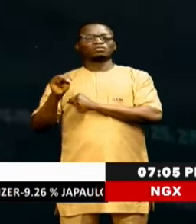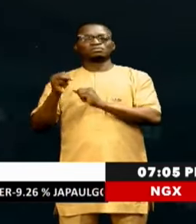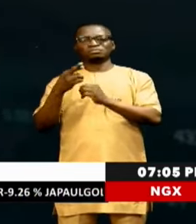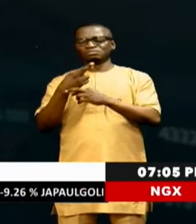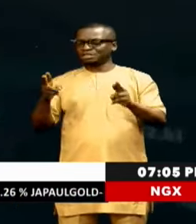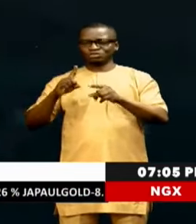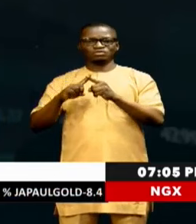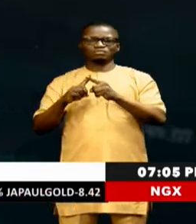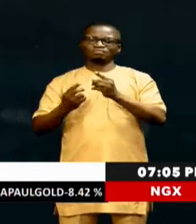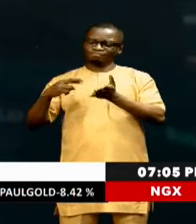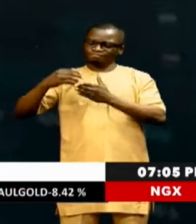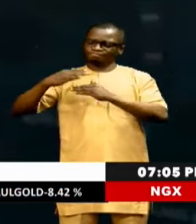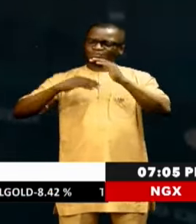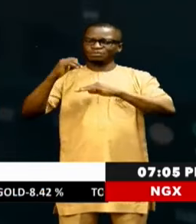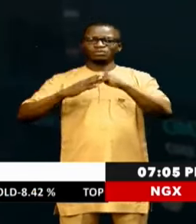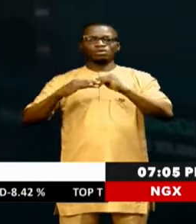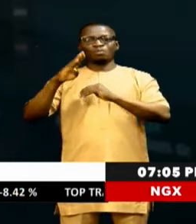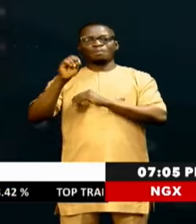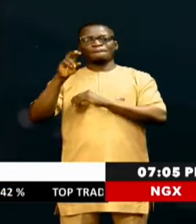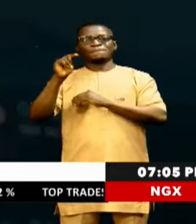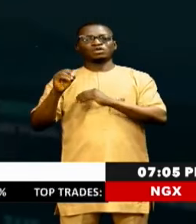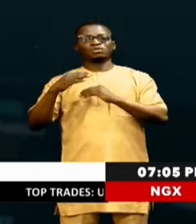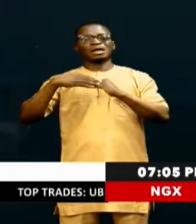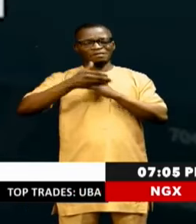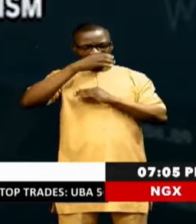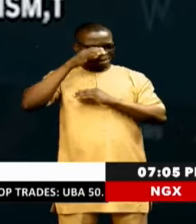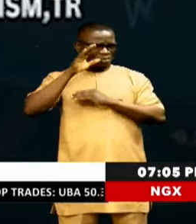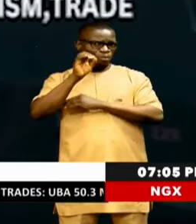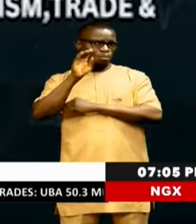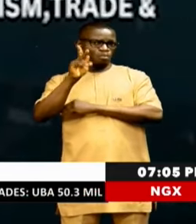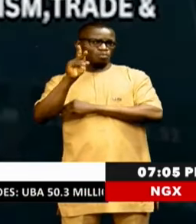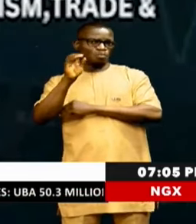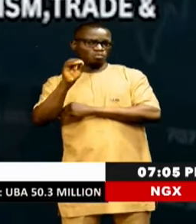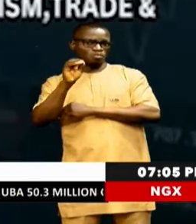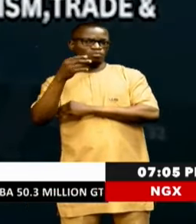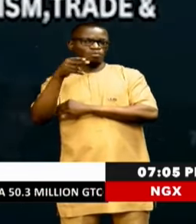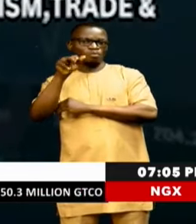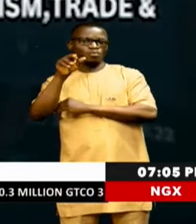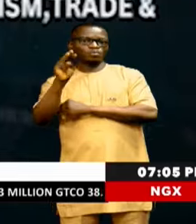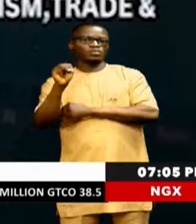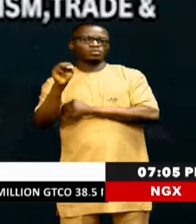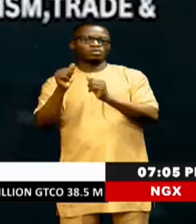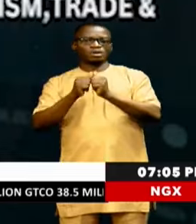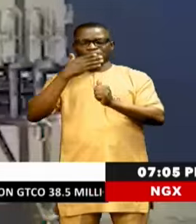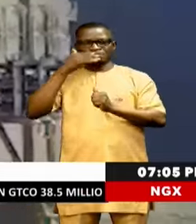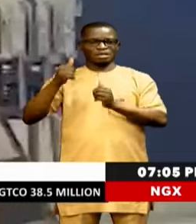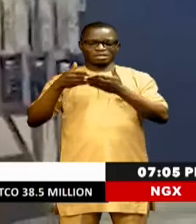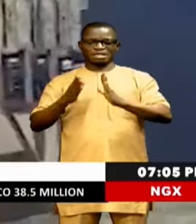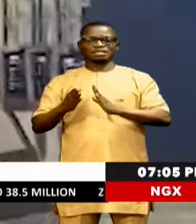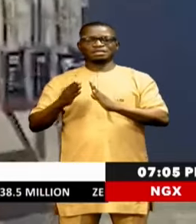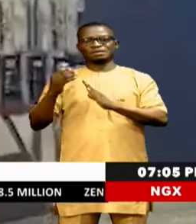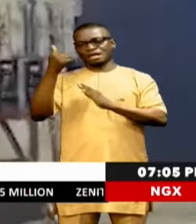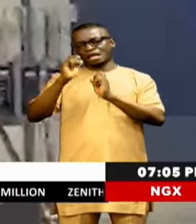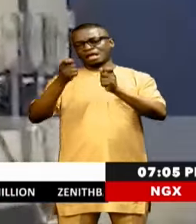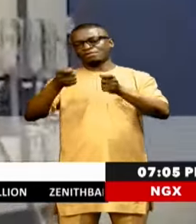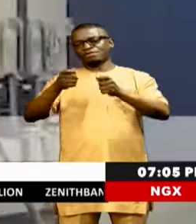after the Boko Haram insurgency earned him the prestigious Forbes Best of Africa Leadership Award.